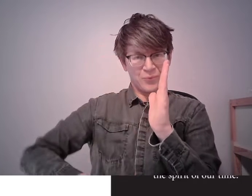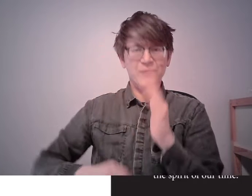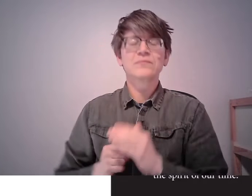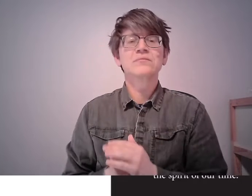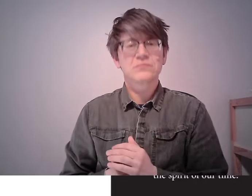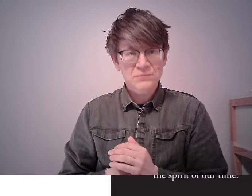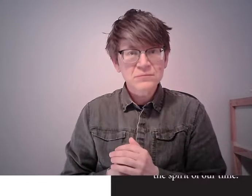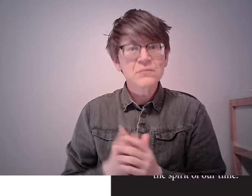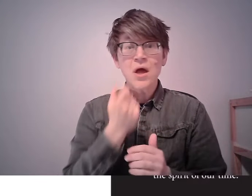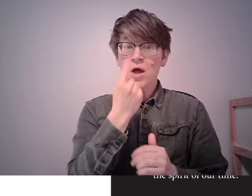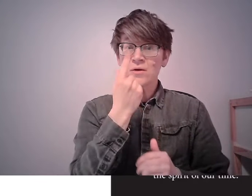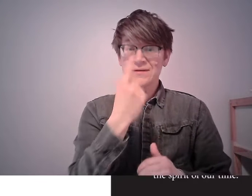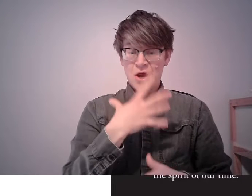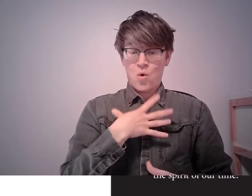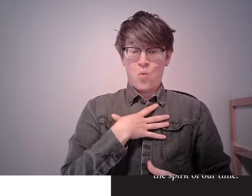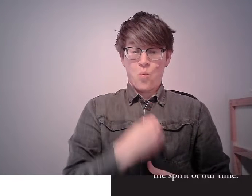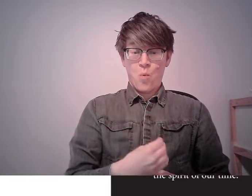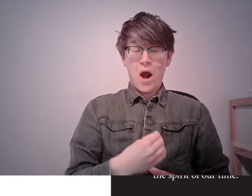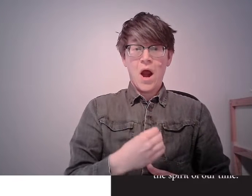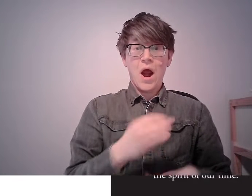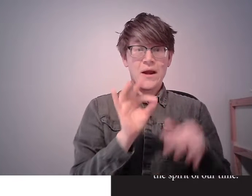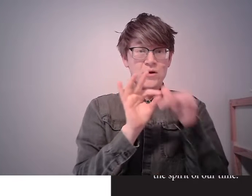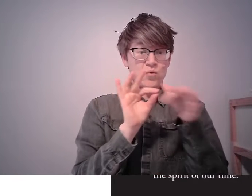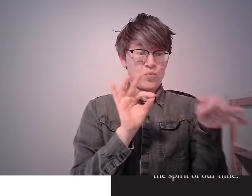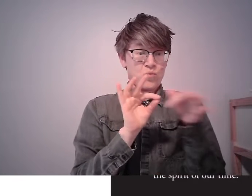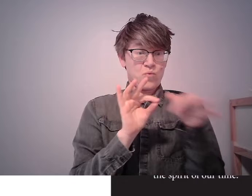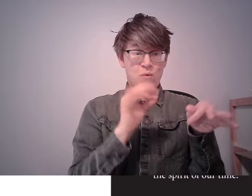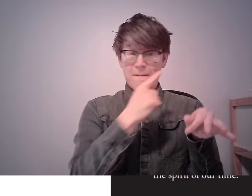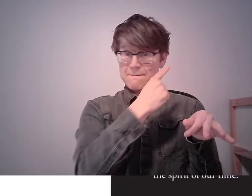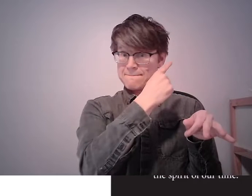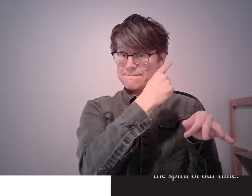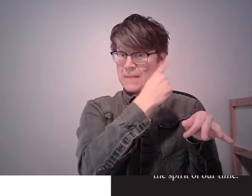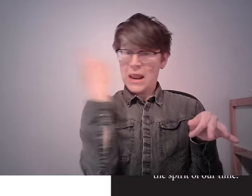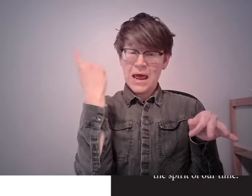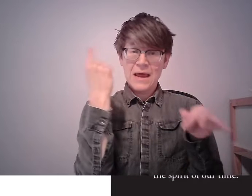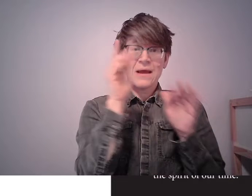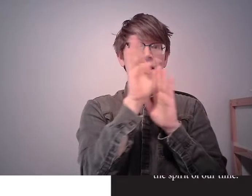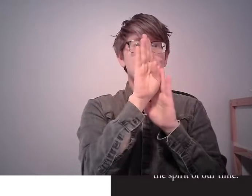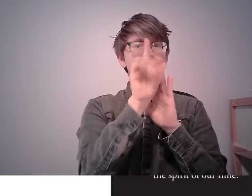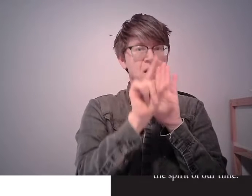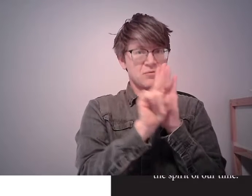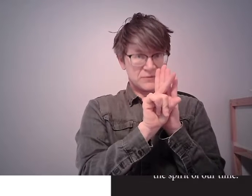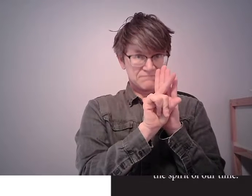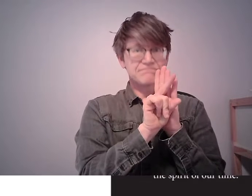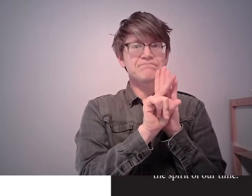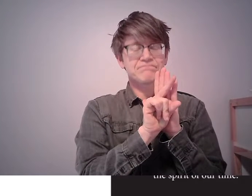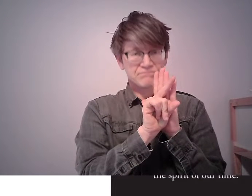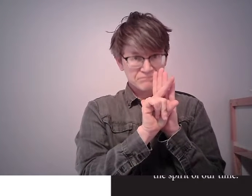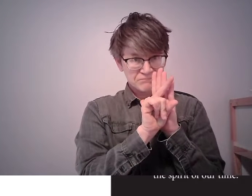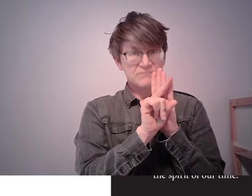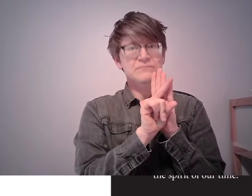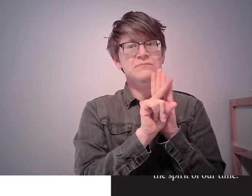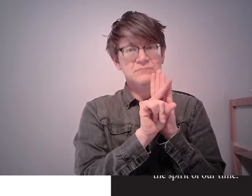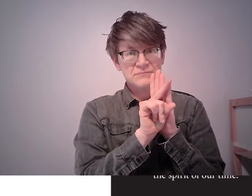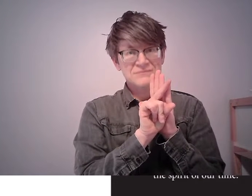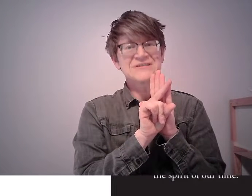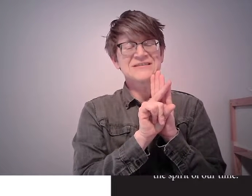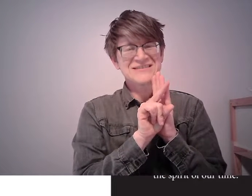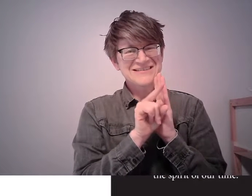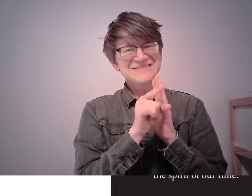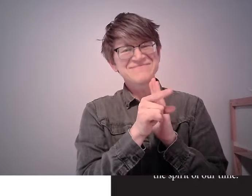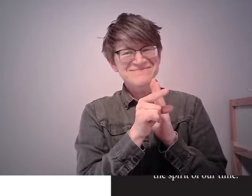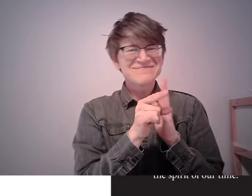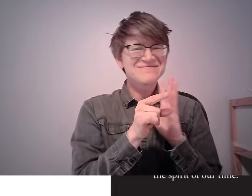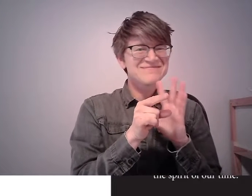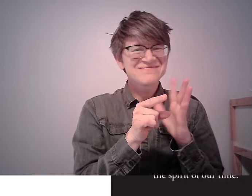when white type or light type is on a black or dark background, studies have shown that readers experience a